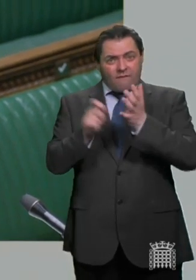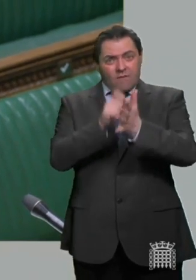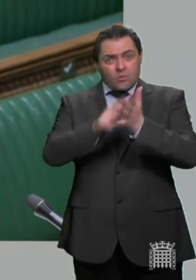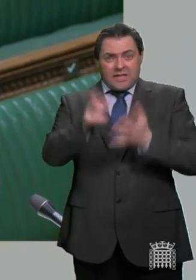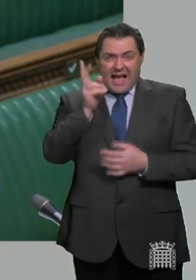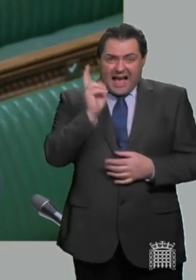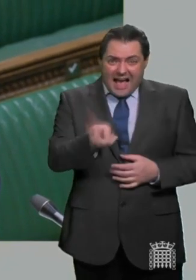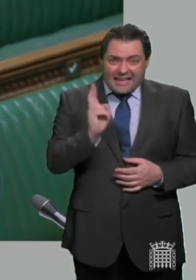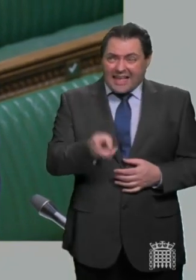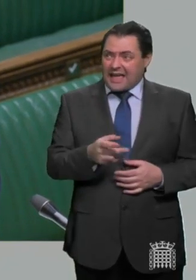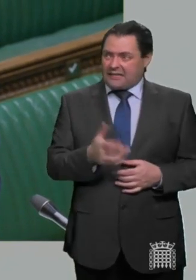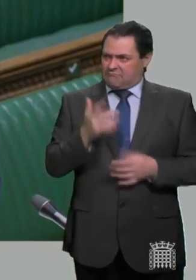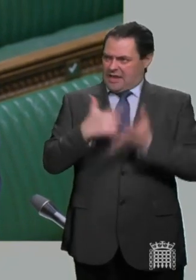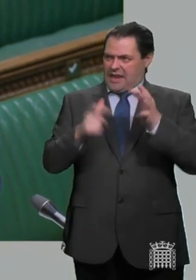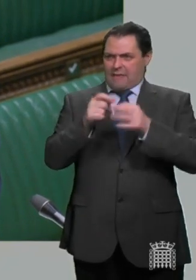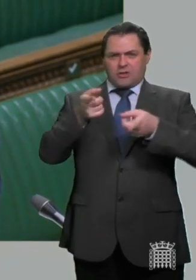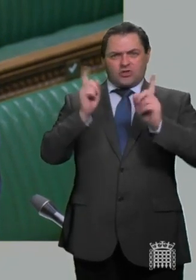The Labour chief whip is nodding quite rightly.